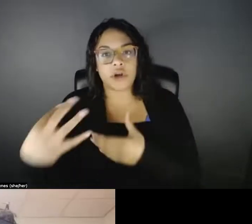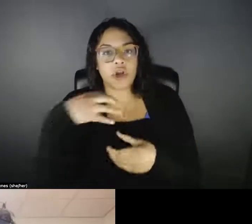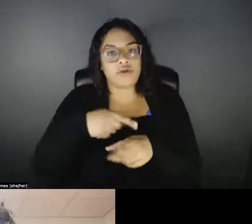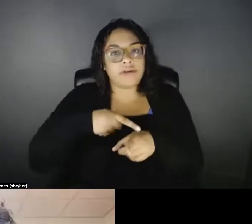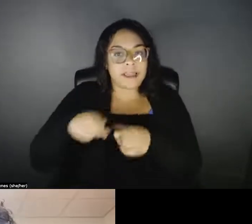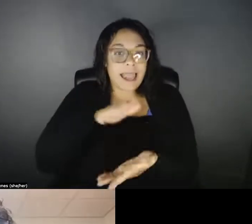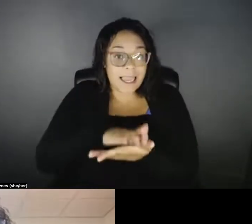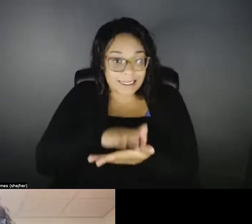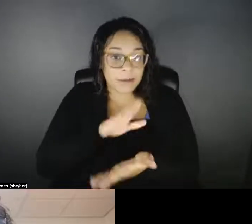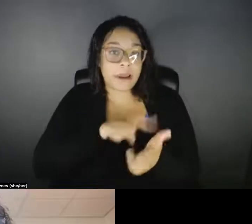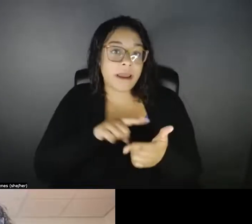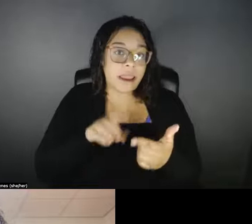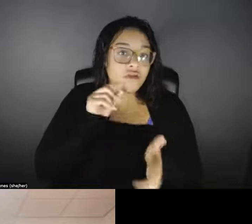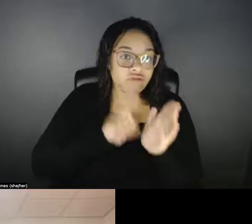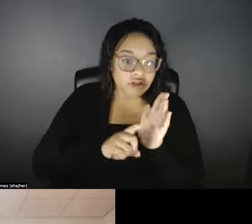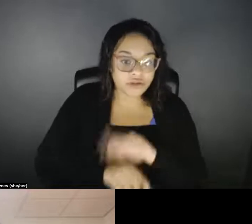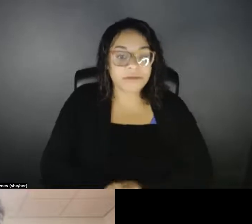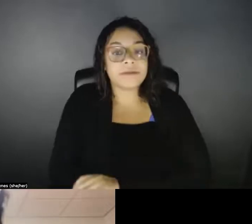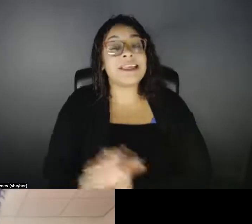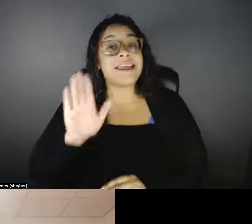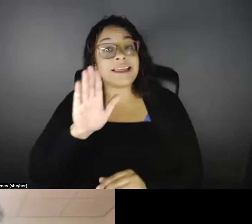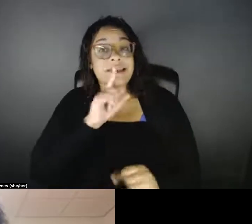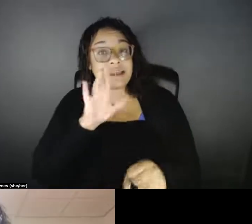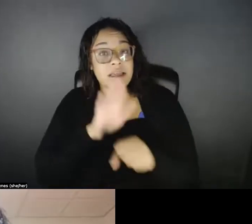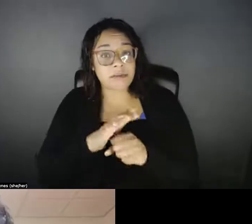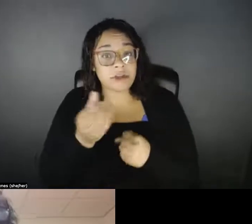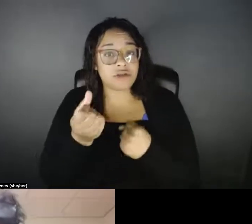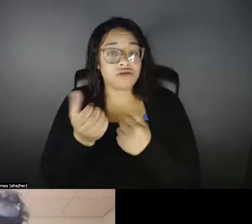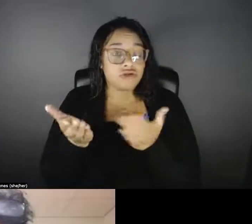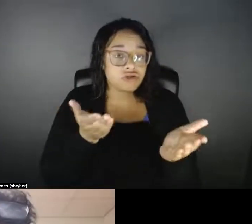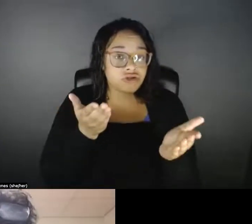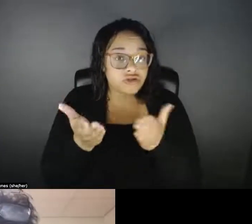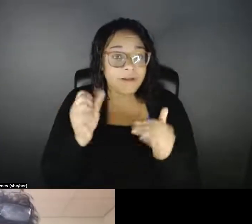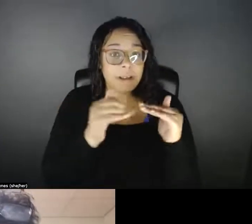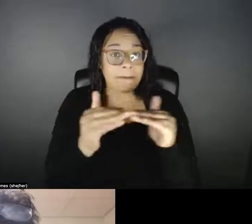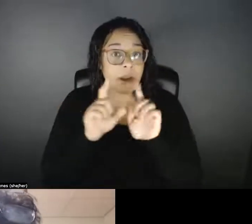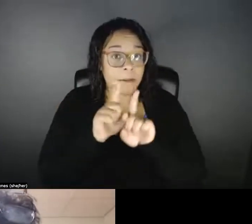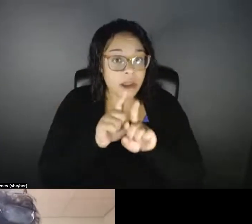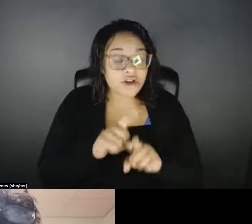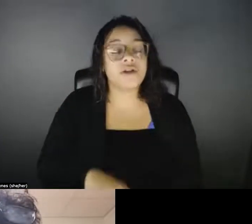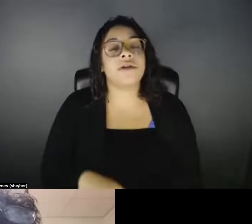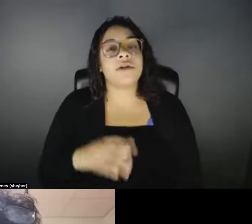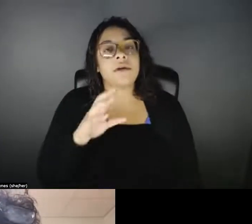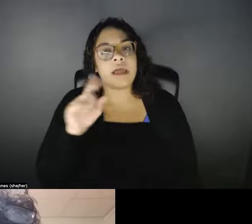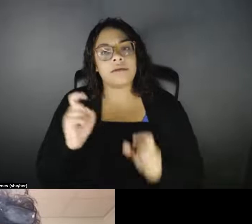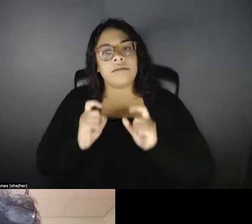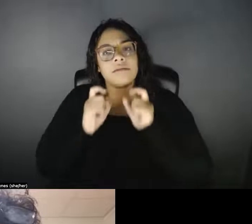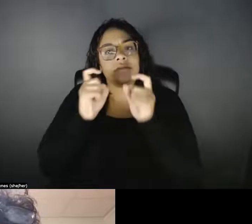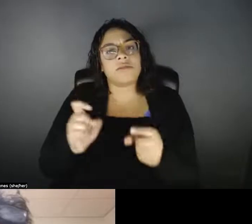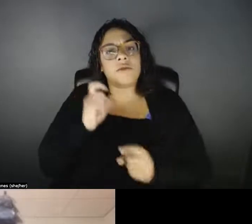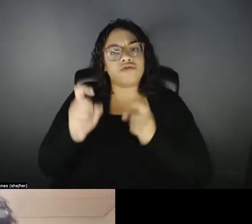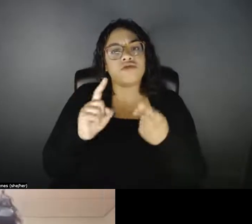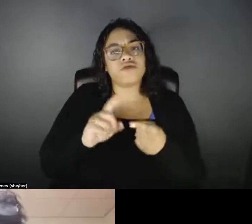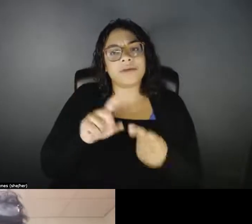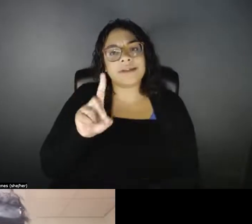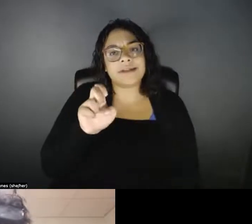and research. Ashwin's commitment to serving as a teaching assistant and peer mentor, and his contributions to the DEI Council and